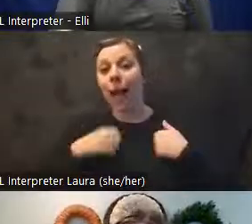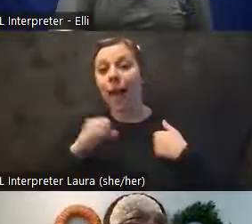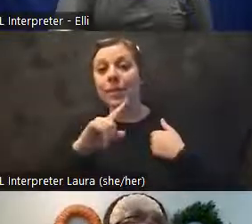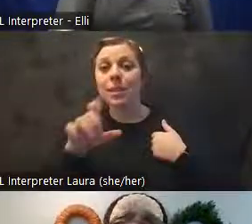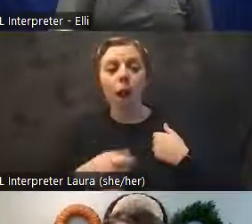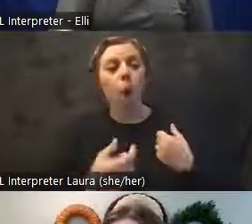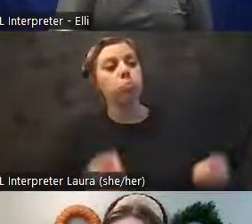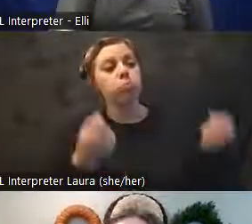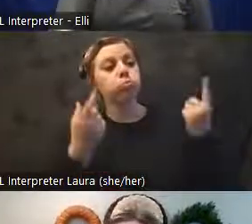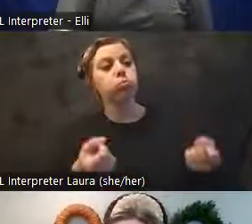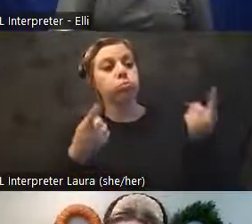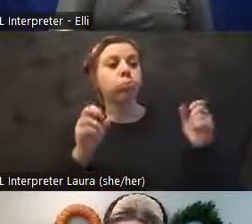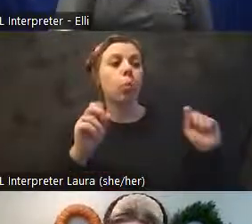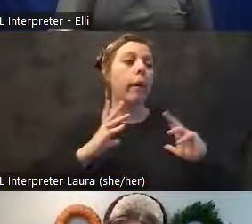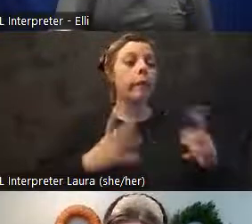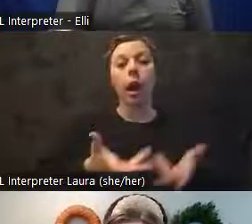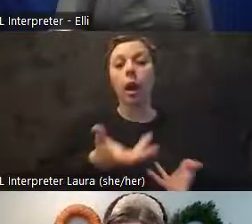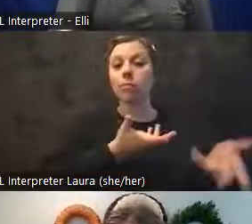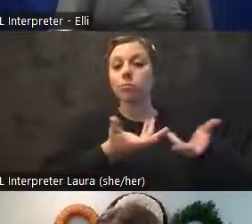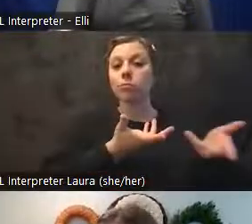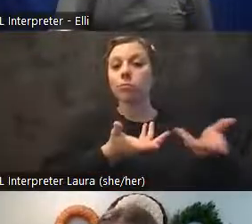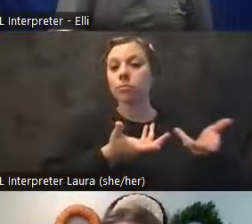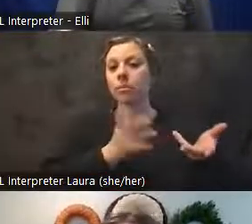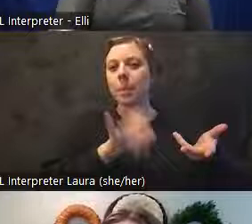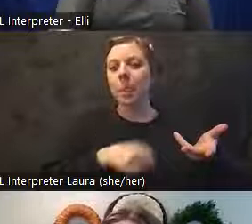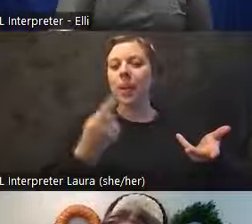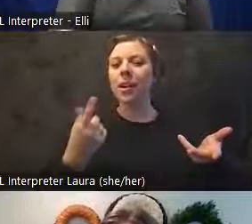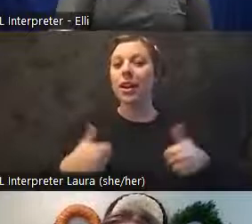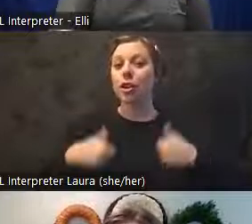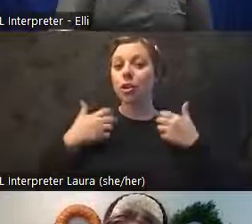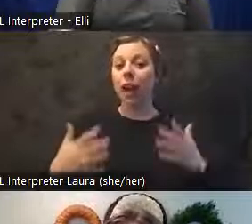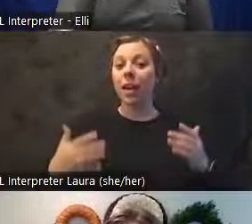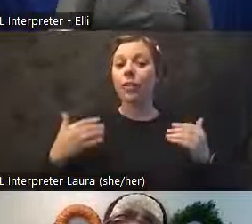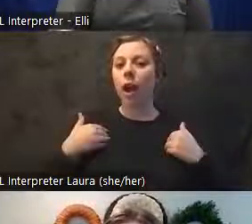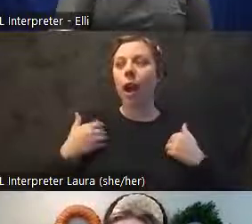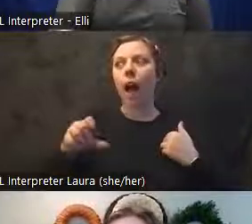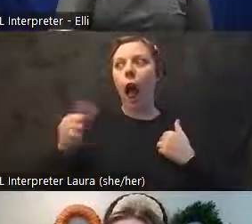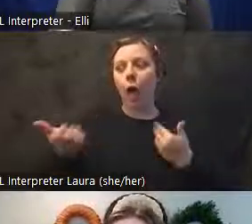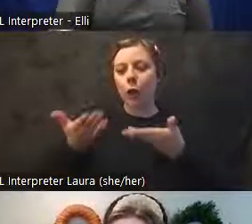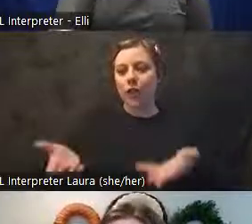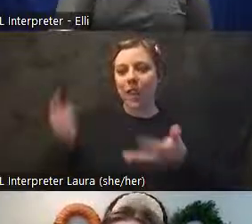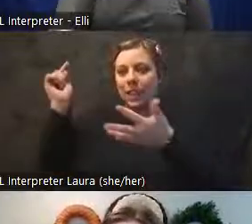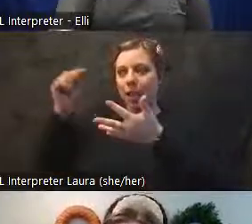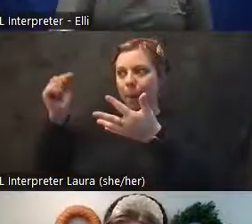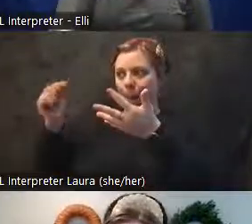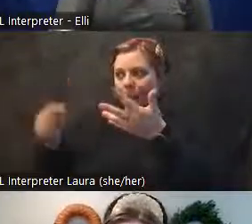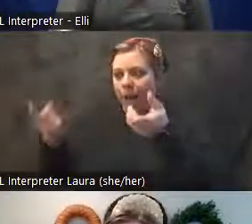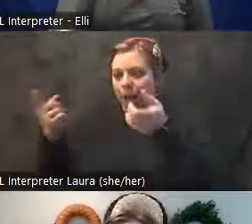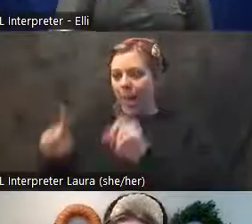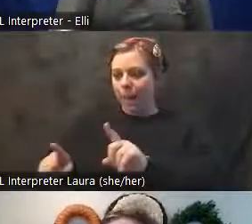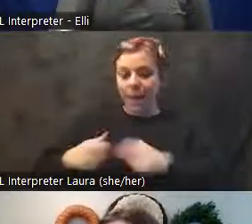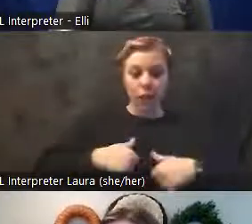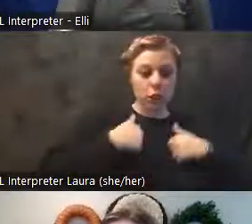our survivors still have all of these other things outside of their trauma experience that they want to engage in